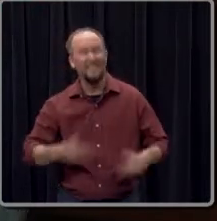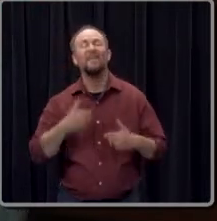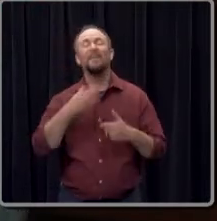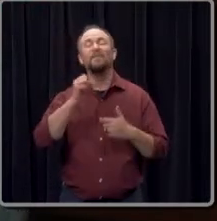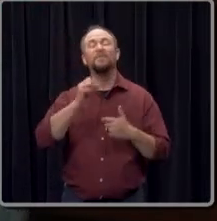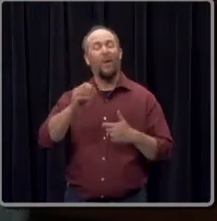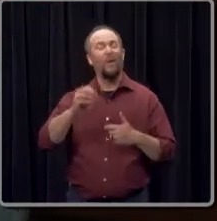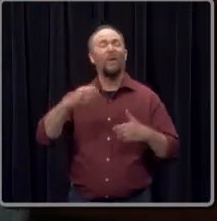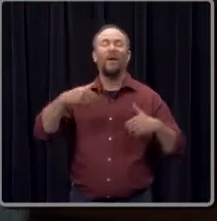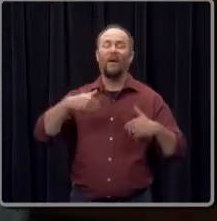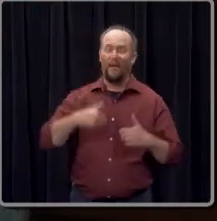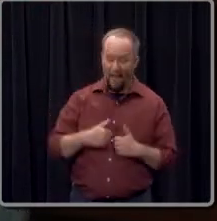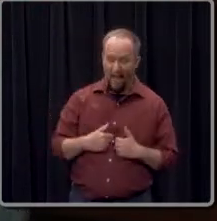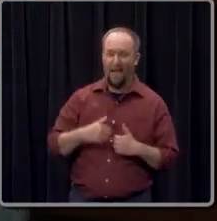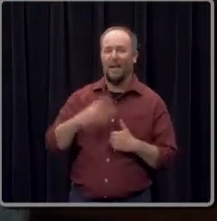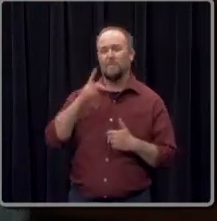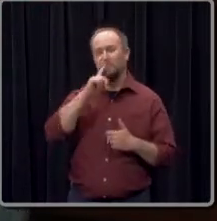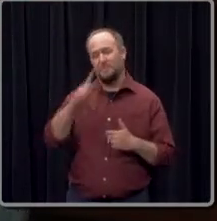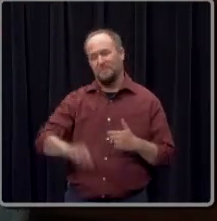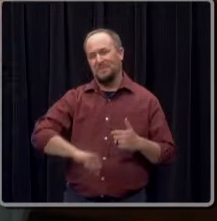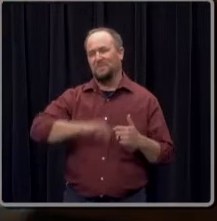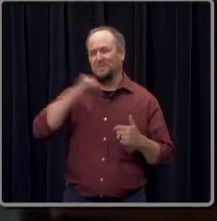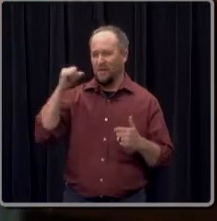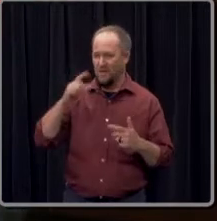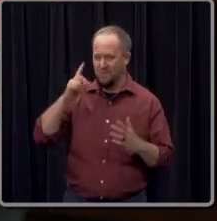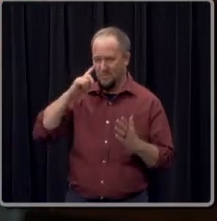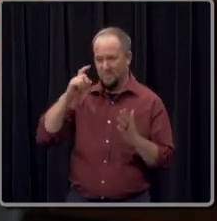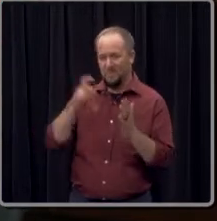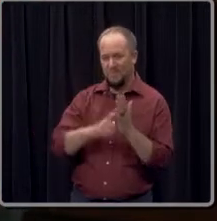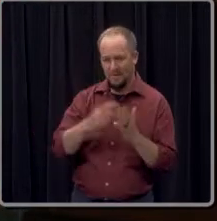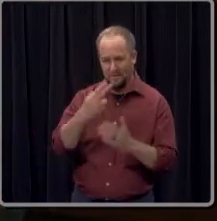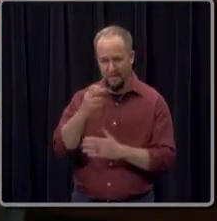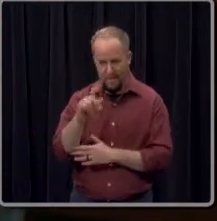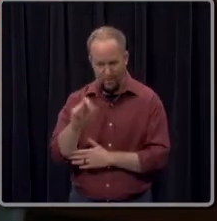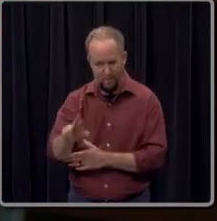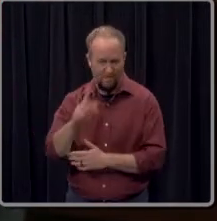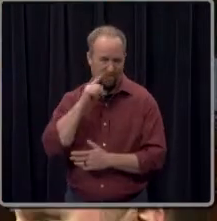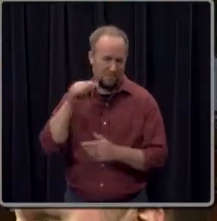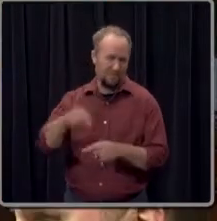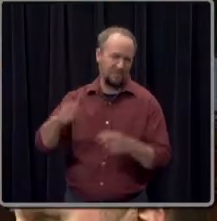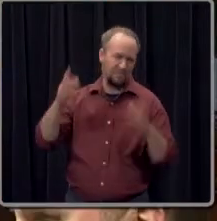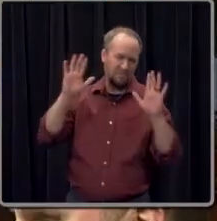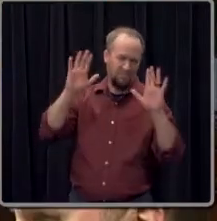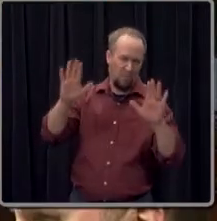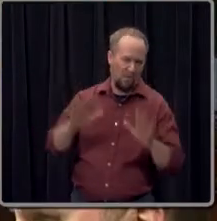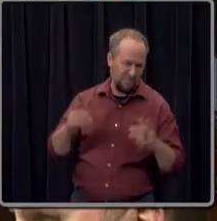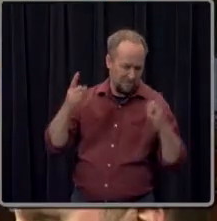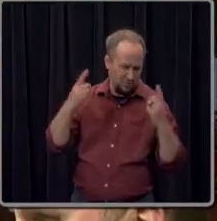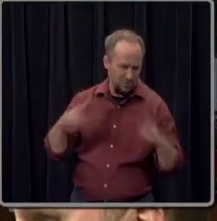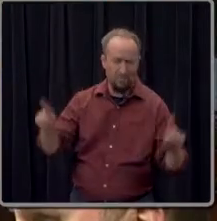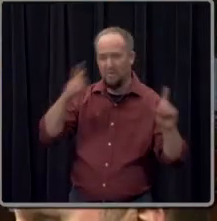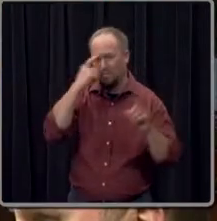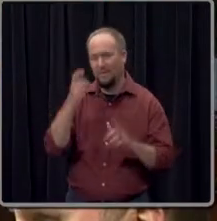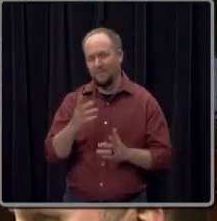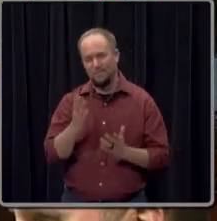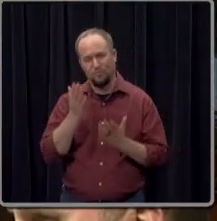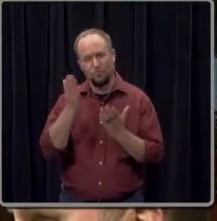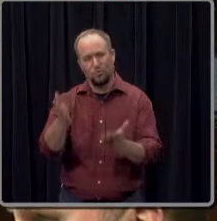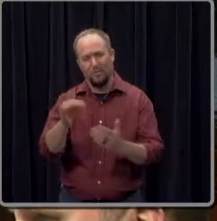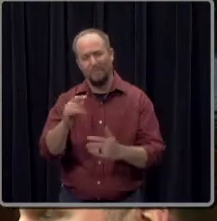And so I am so proud to recognize Heather for this achievement because it is such a well-deserved